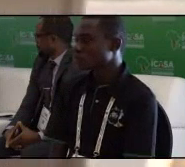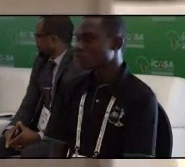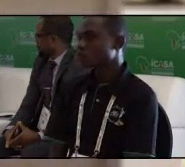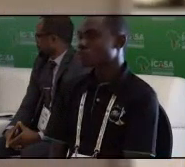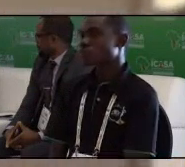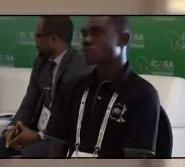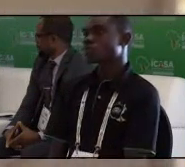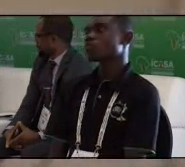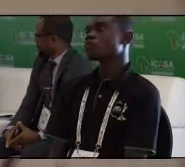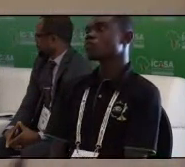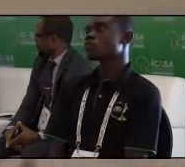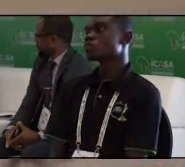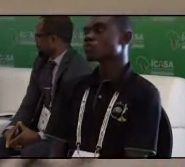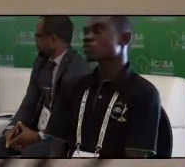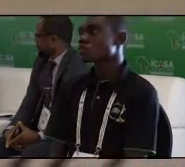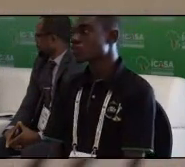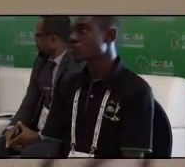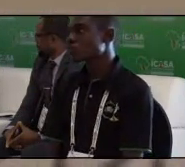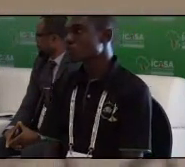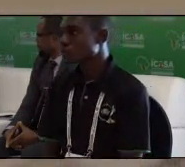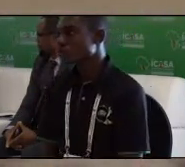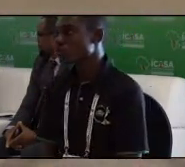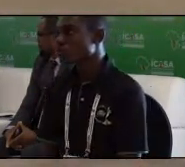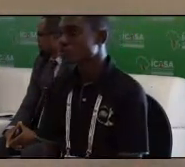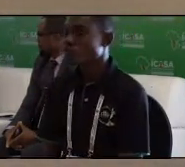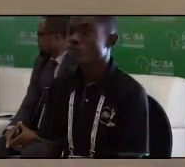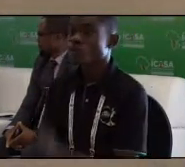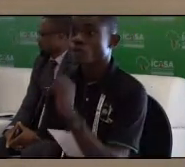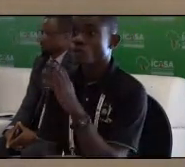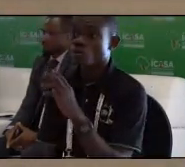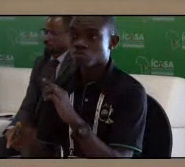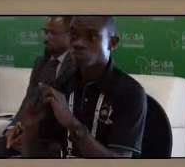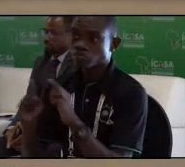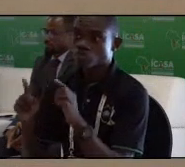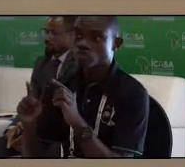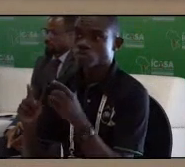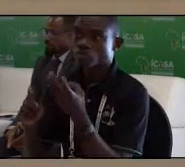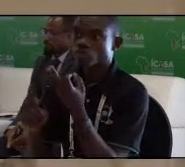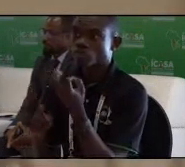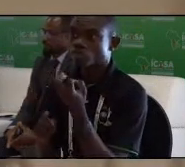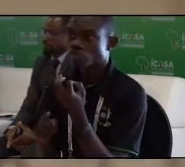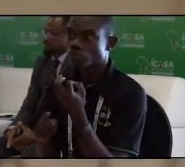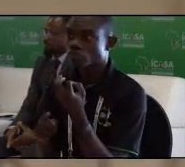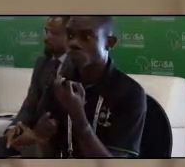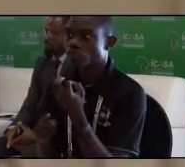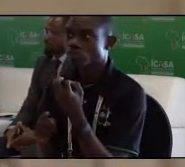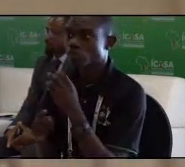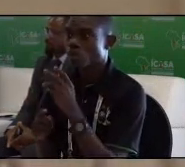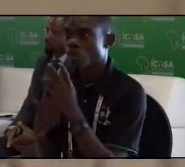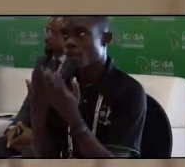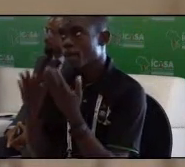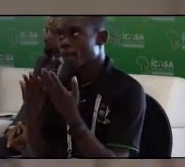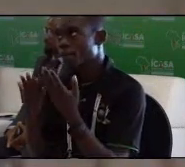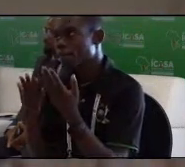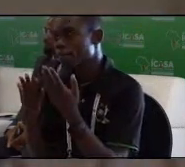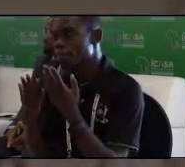Thank you very much. So for Uganda, our experience is not so different from Nigeria, but